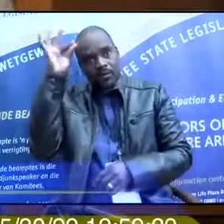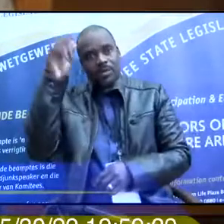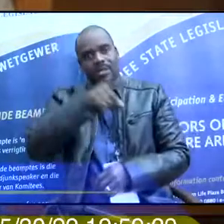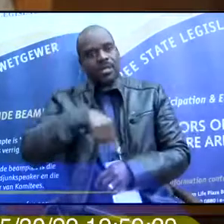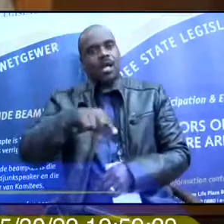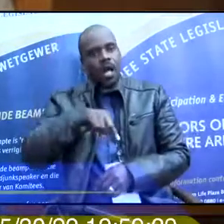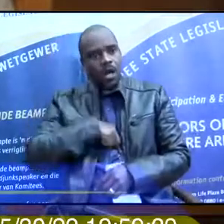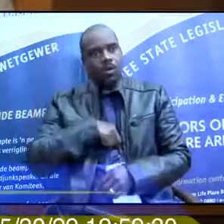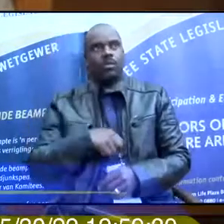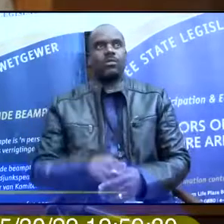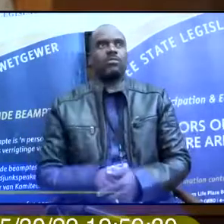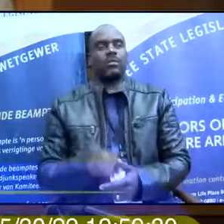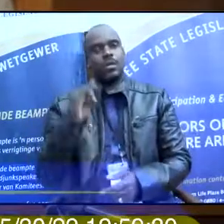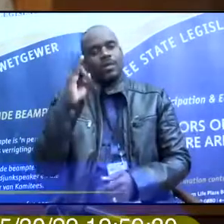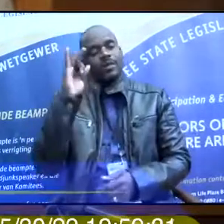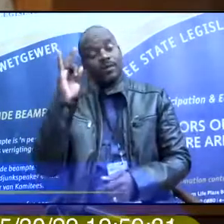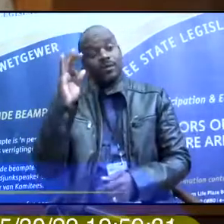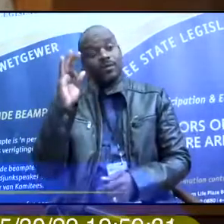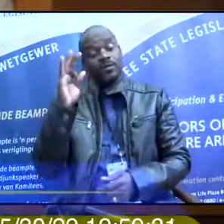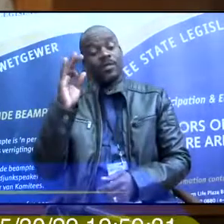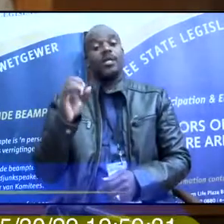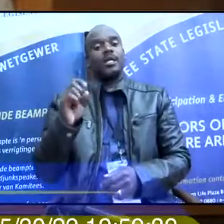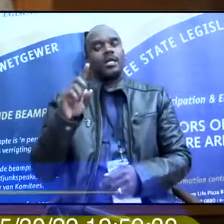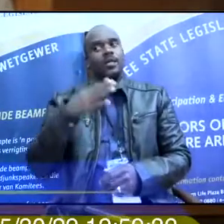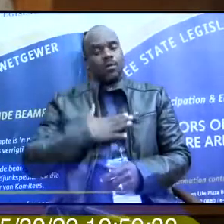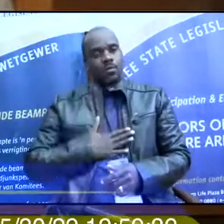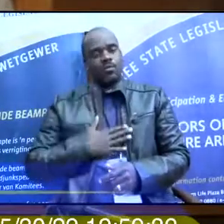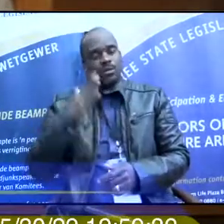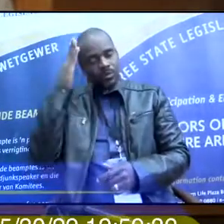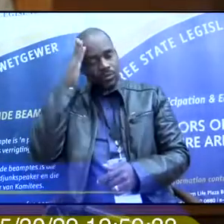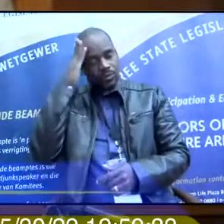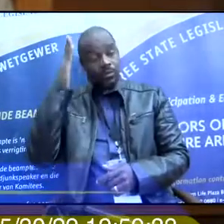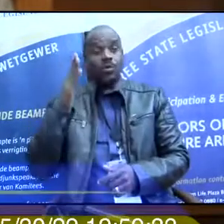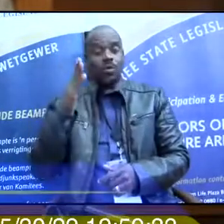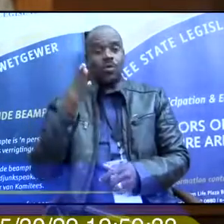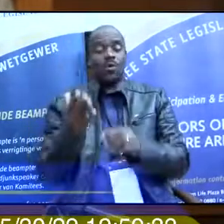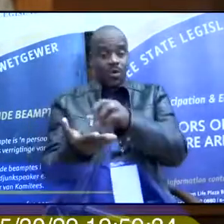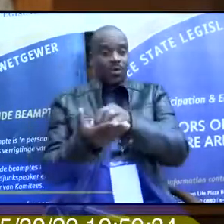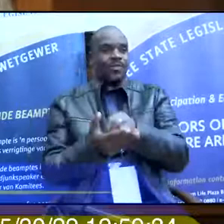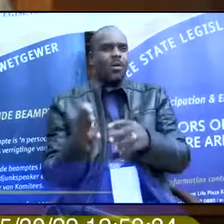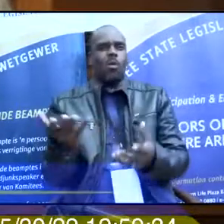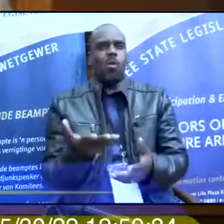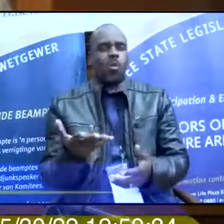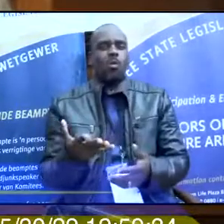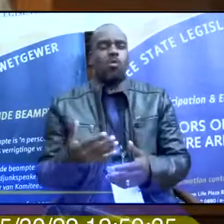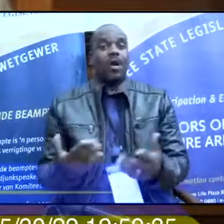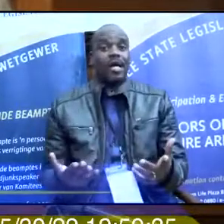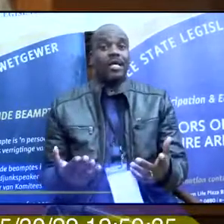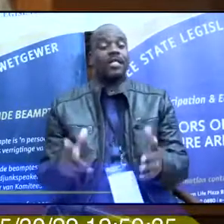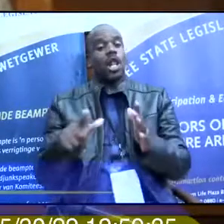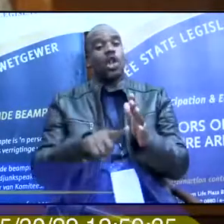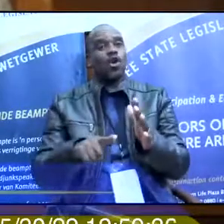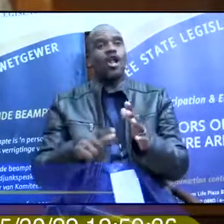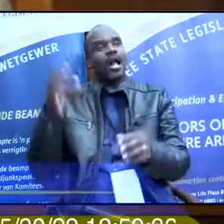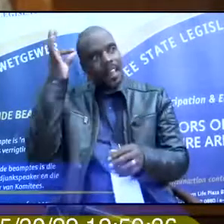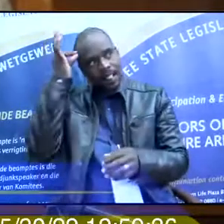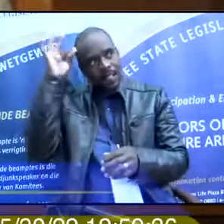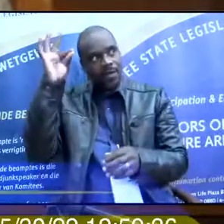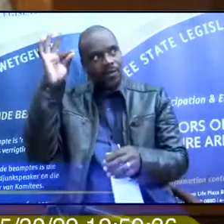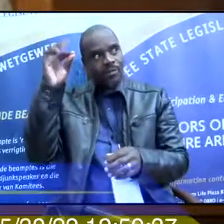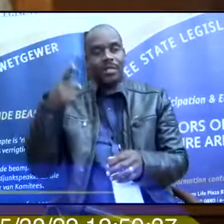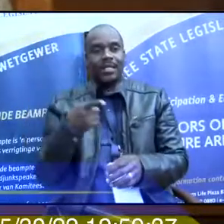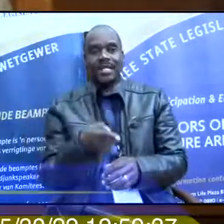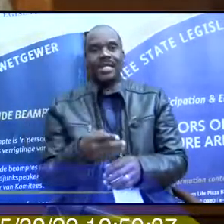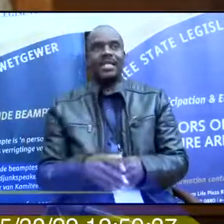and if you want to know and observe where is local government getting it